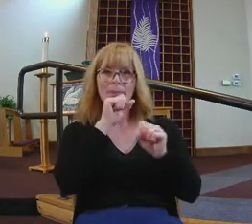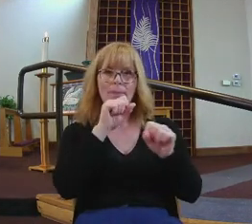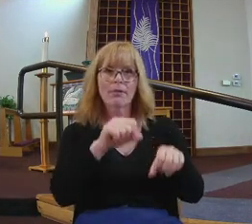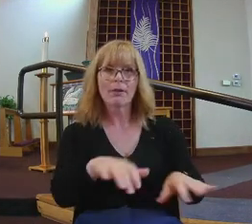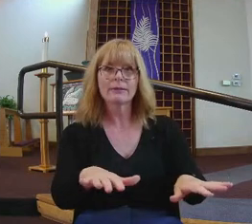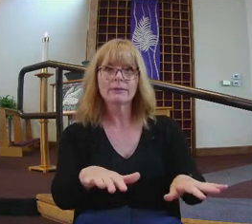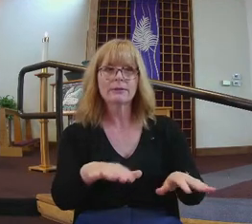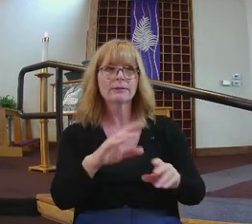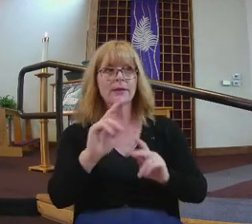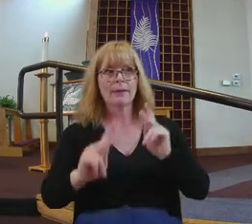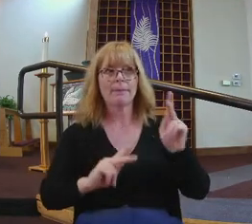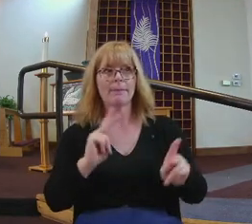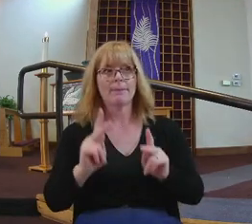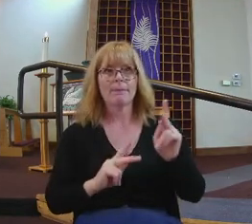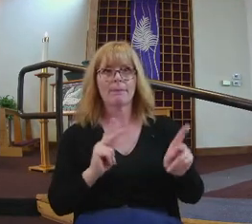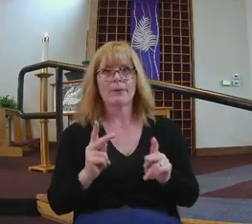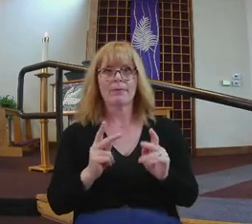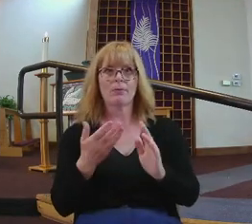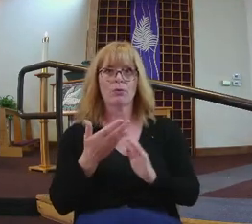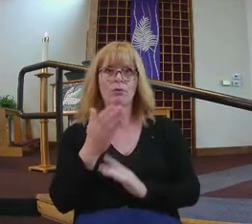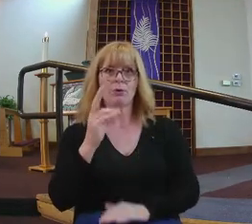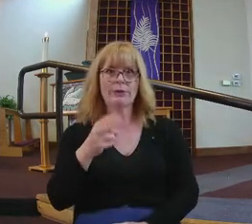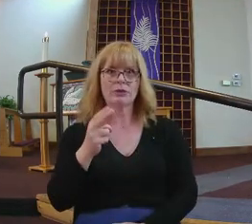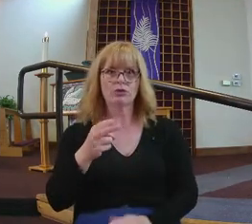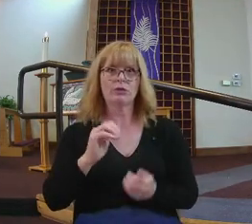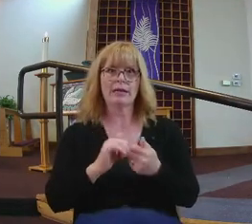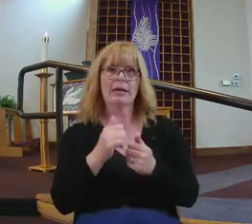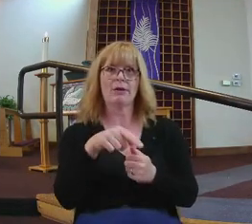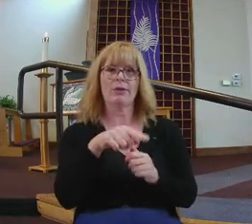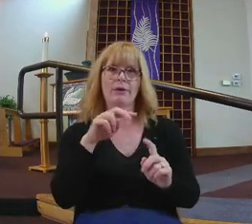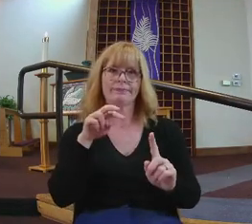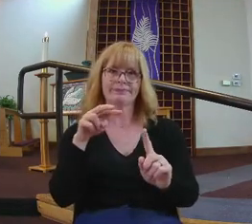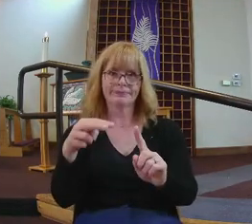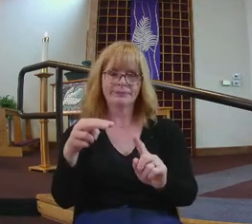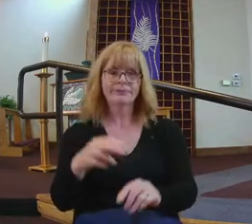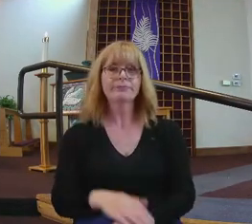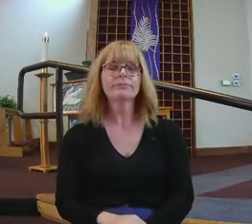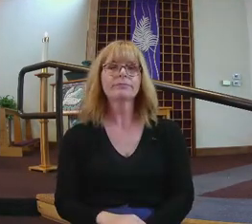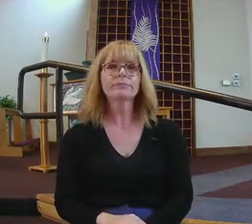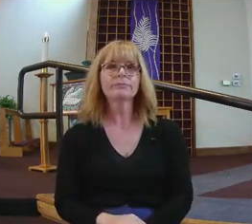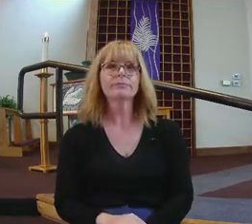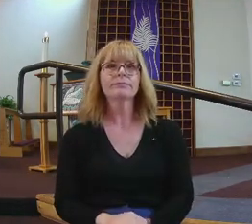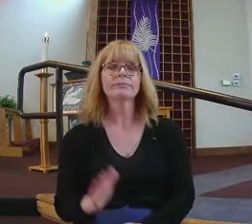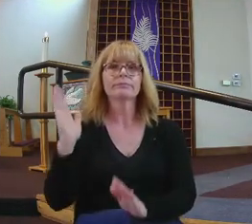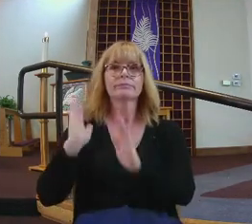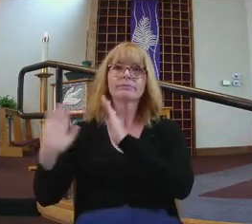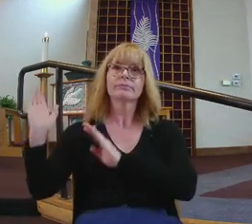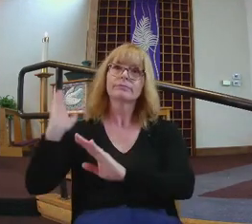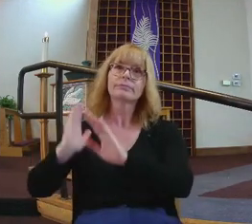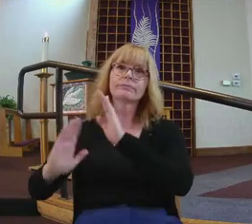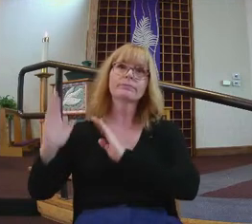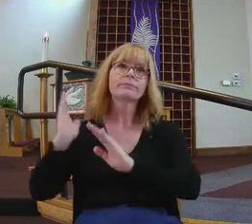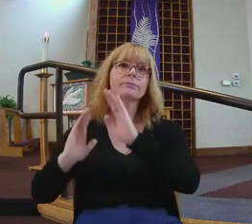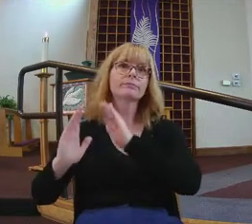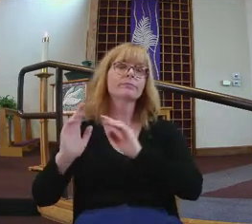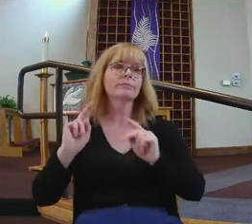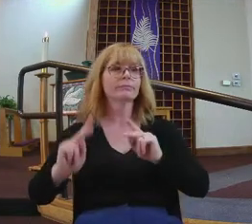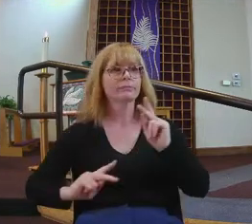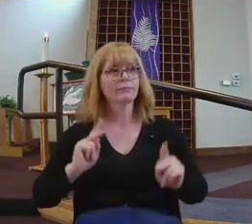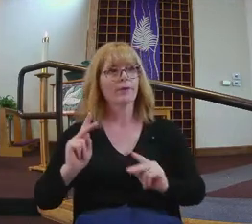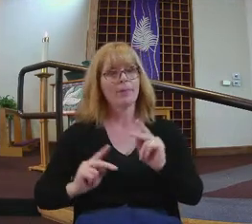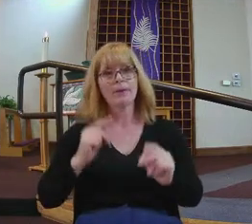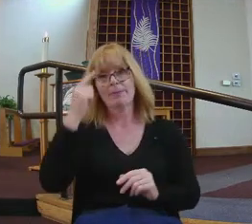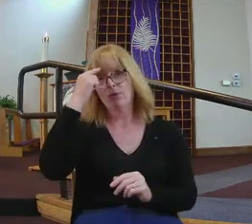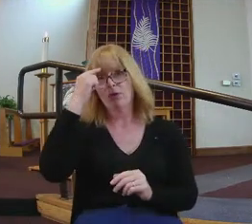history have seen them. And von Rad says that people in the ancient world believed that blessings